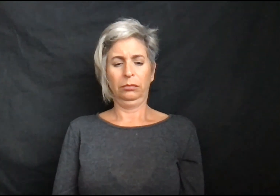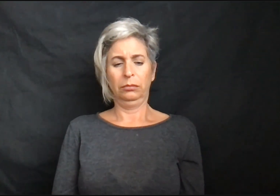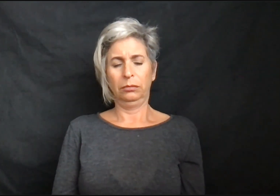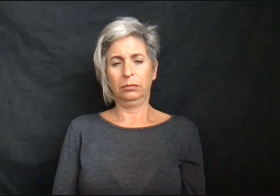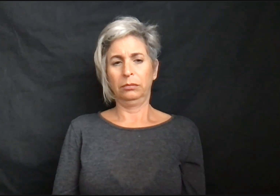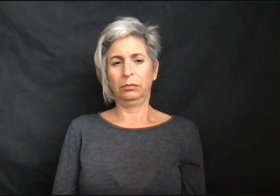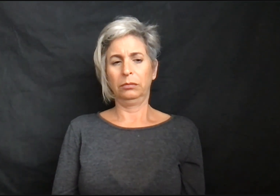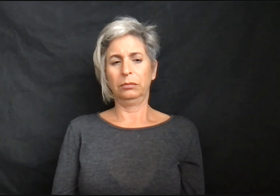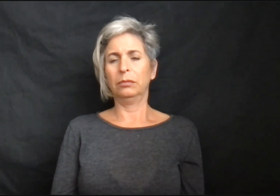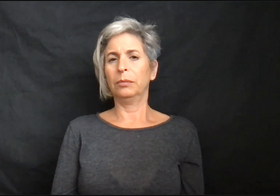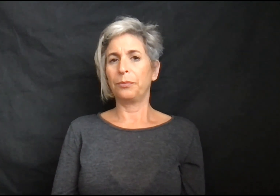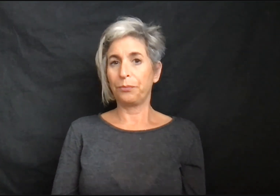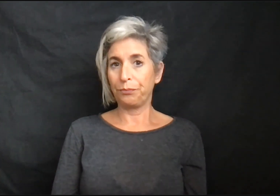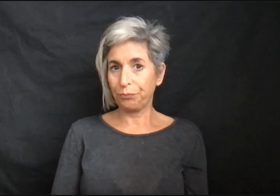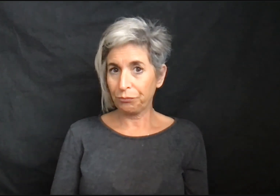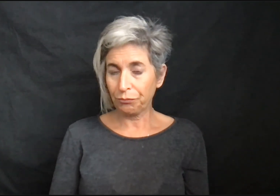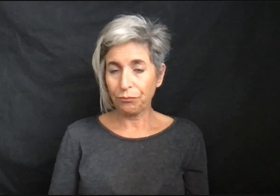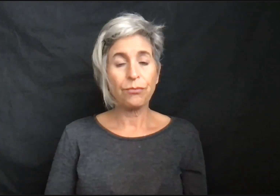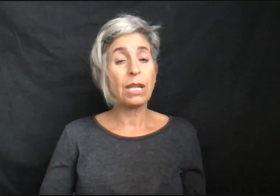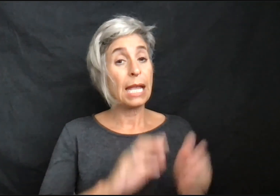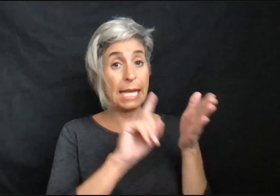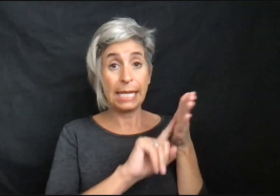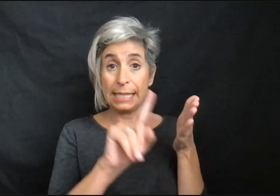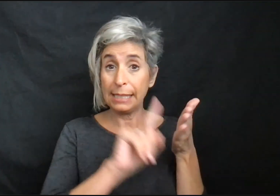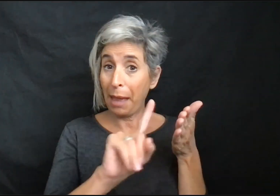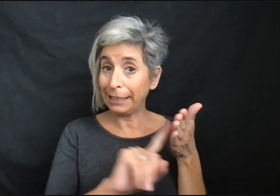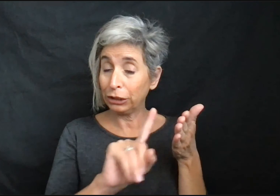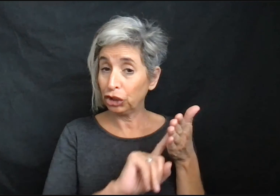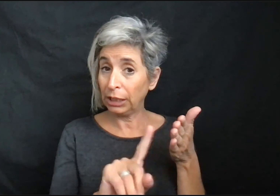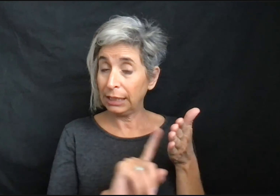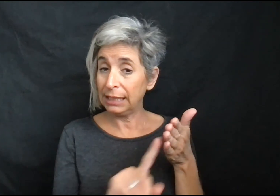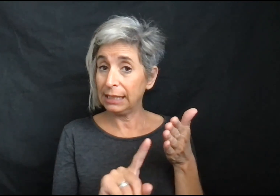Okay, that's gonna inspection,